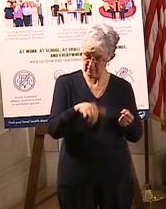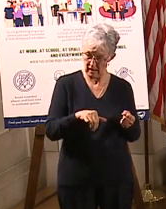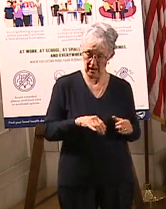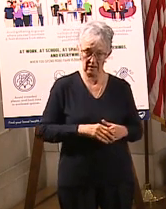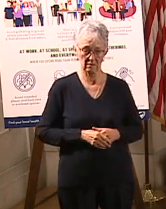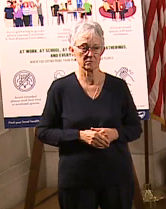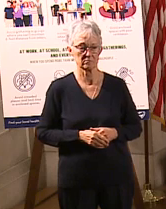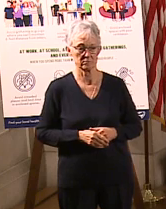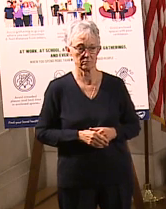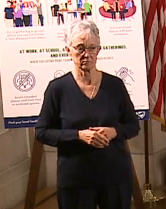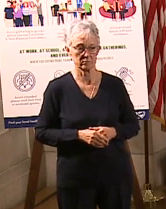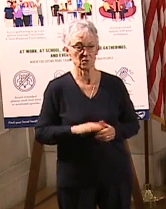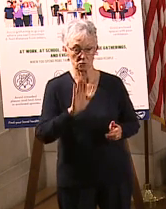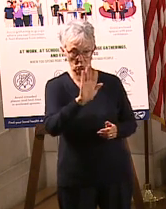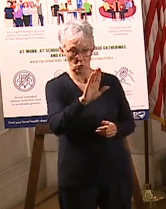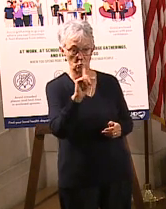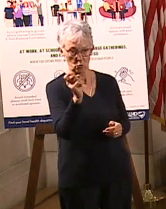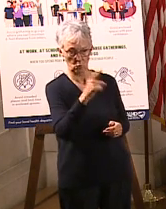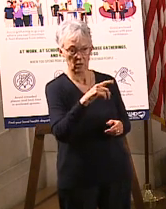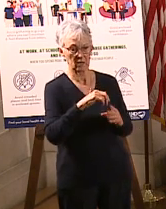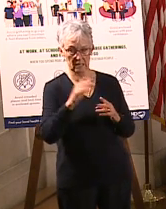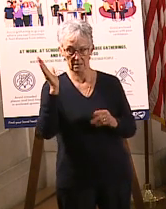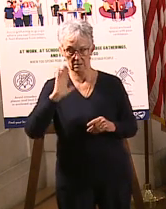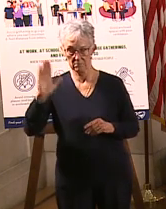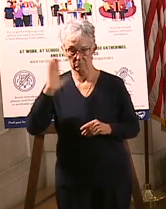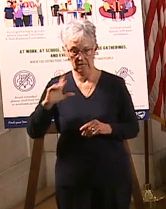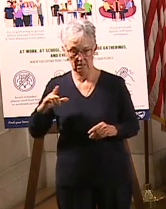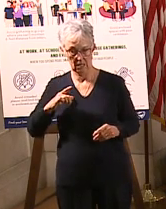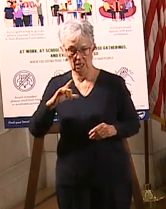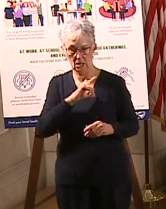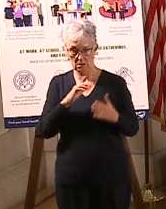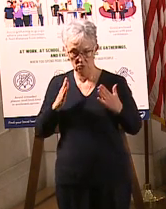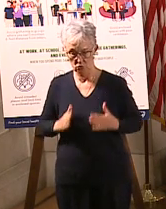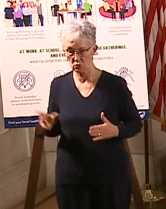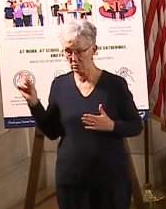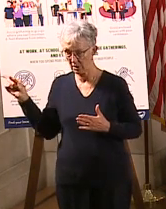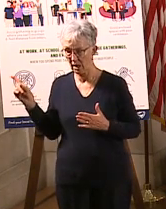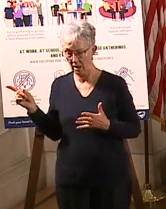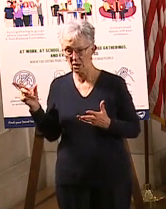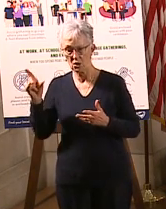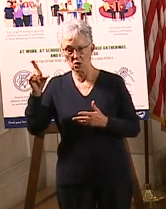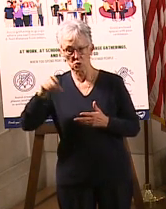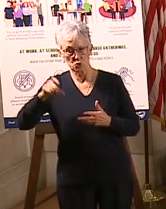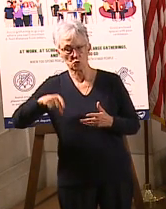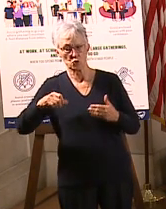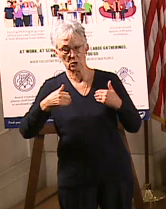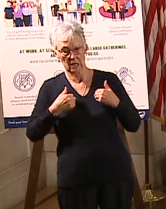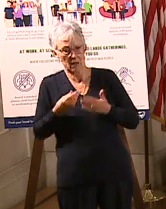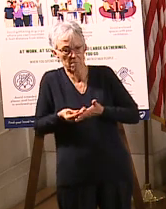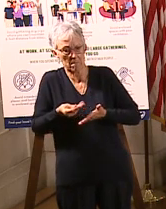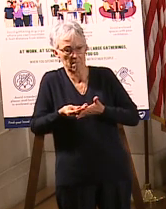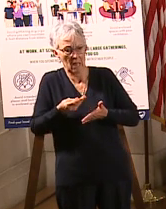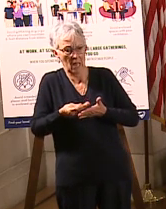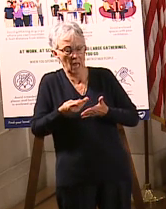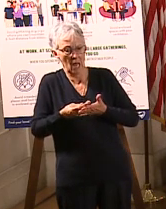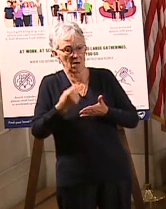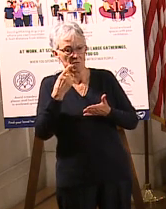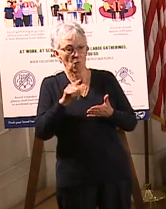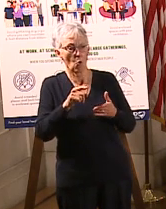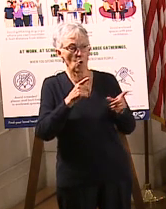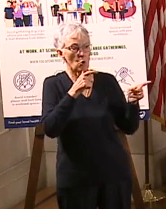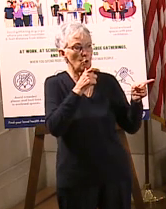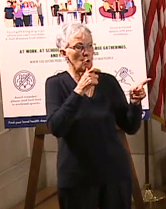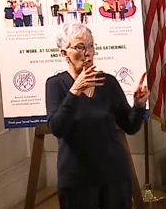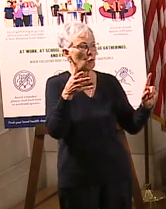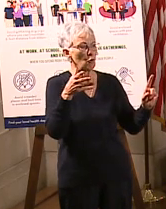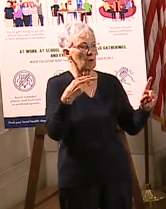past, legislators have proposed providing funds for services for the victims of human trafficking. However,